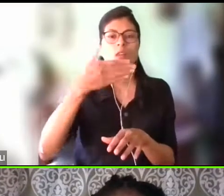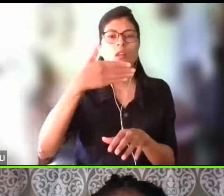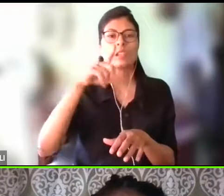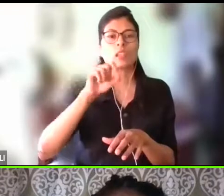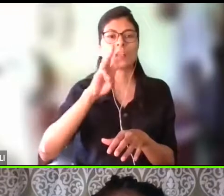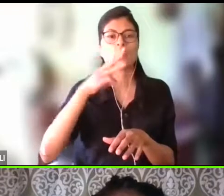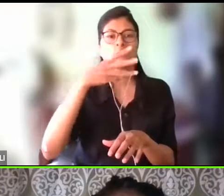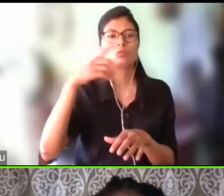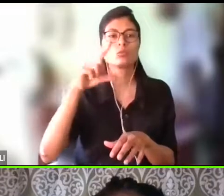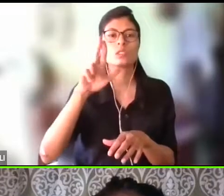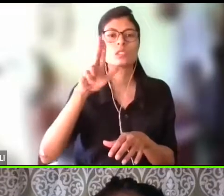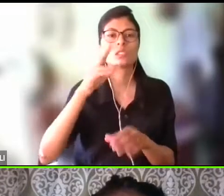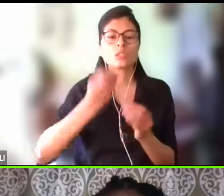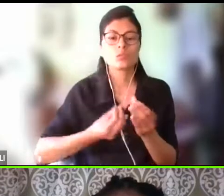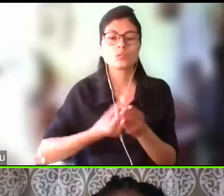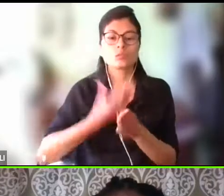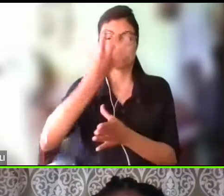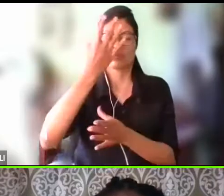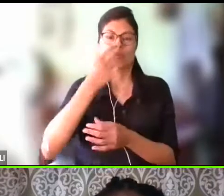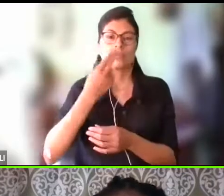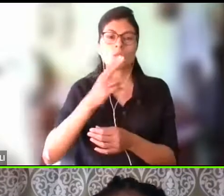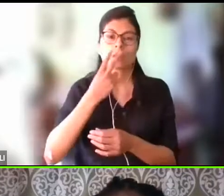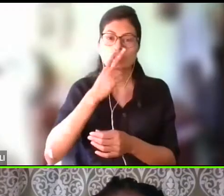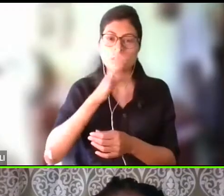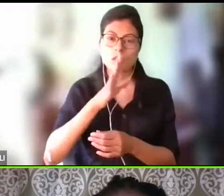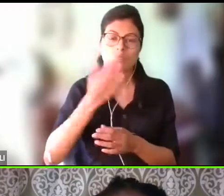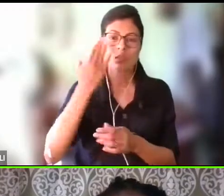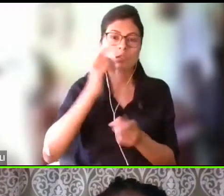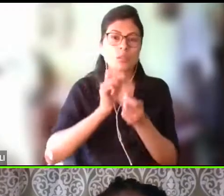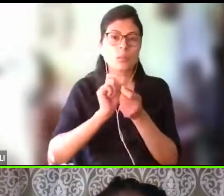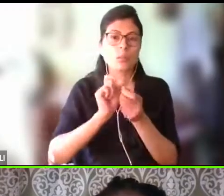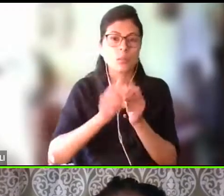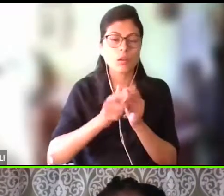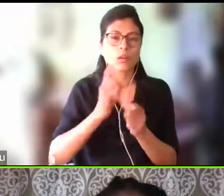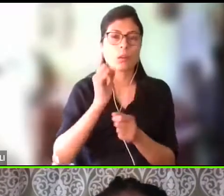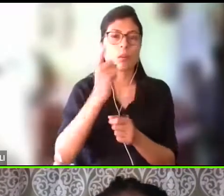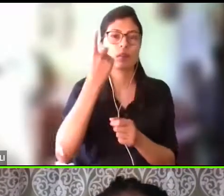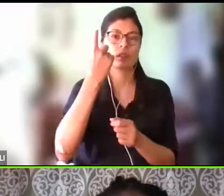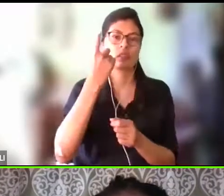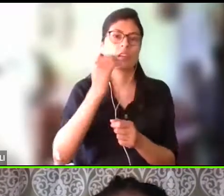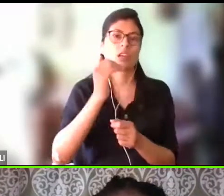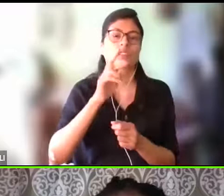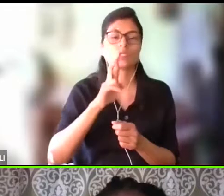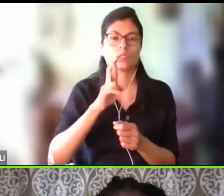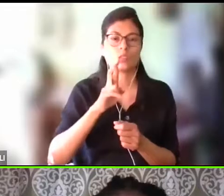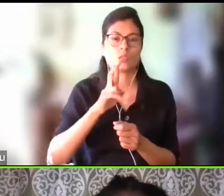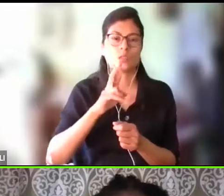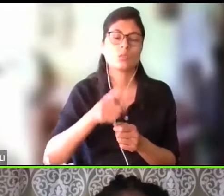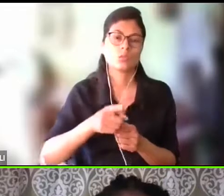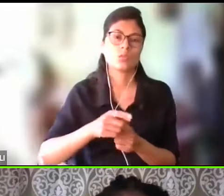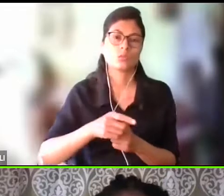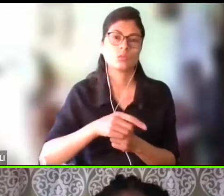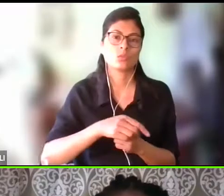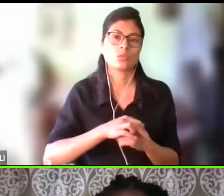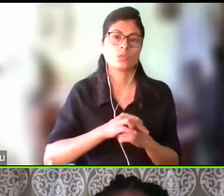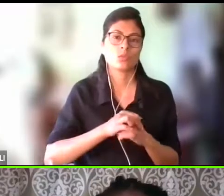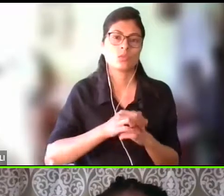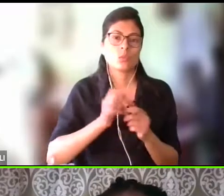in April. This has left